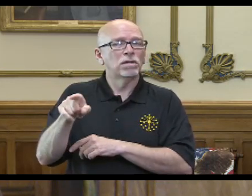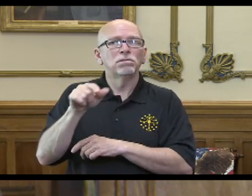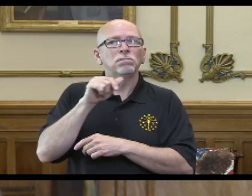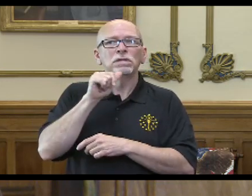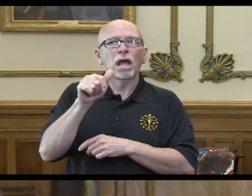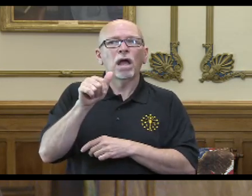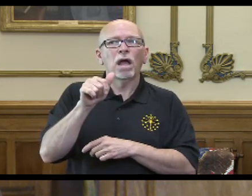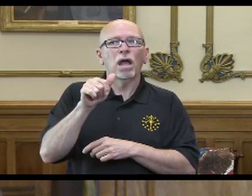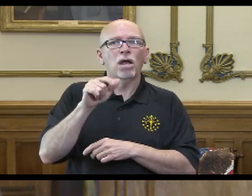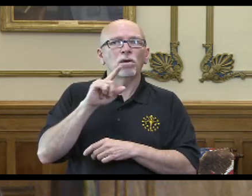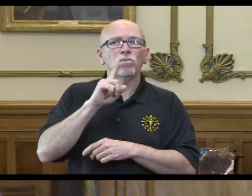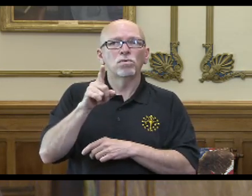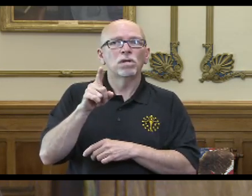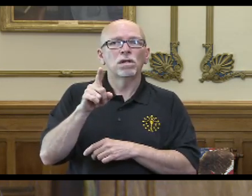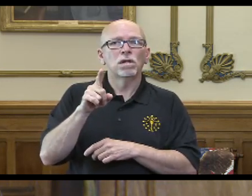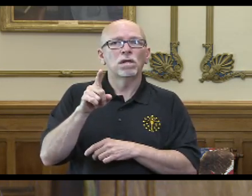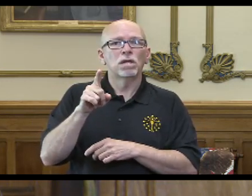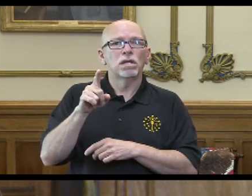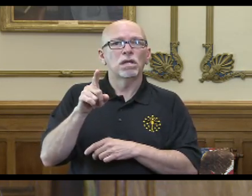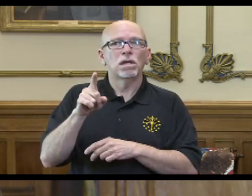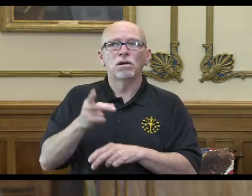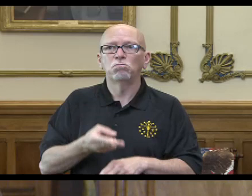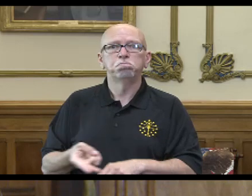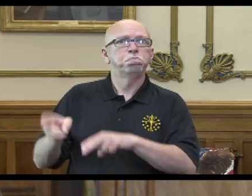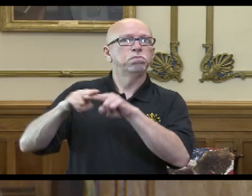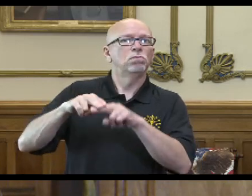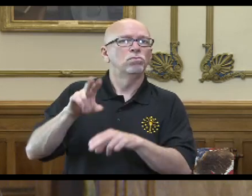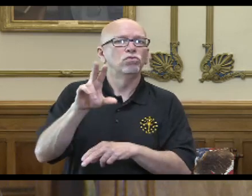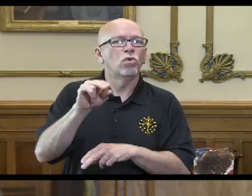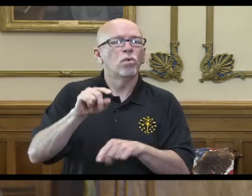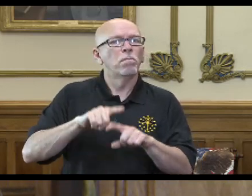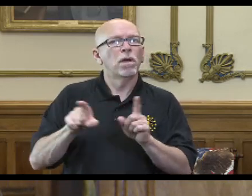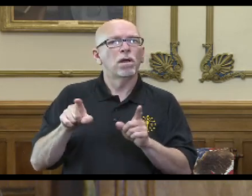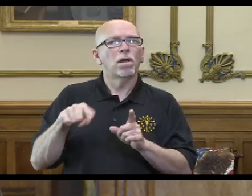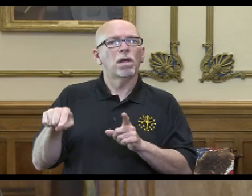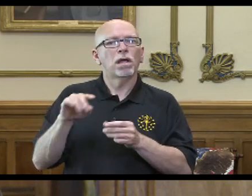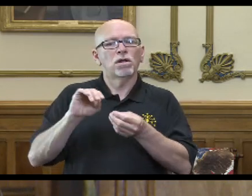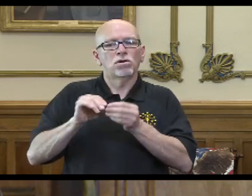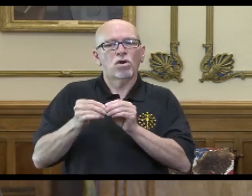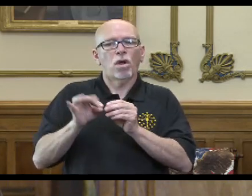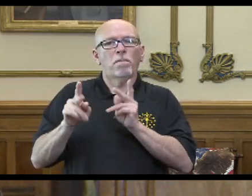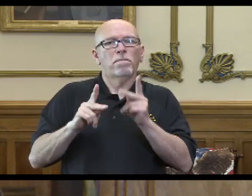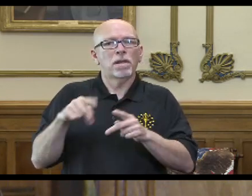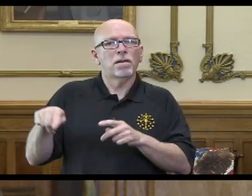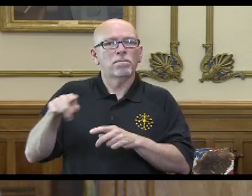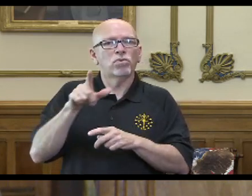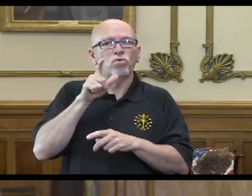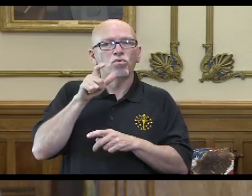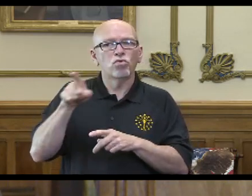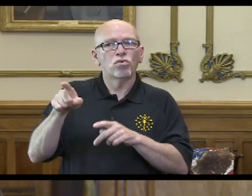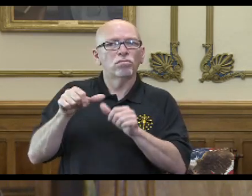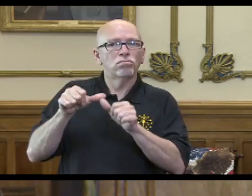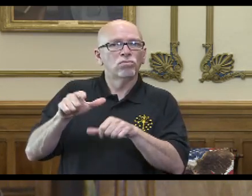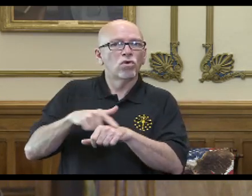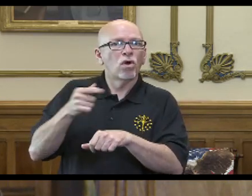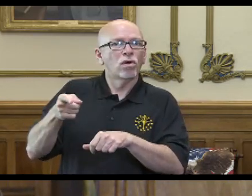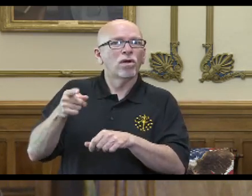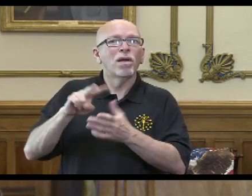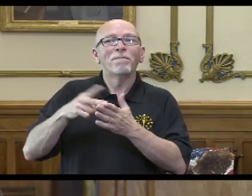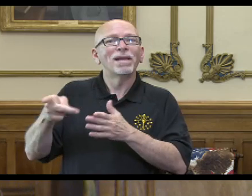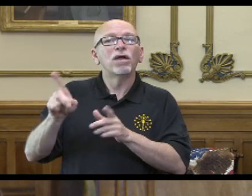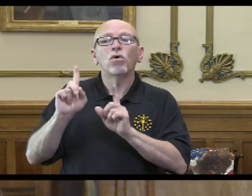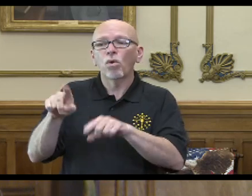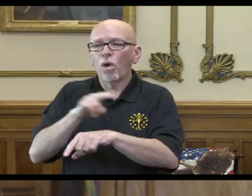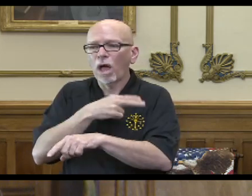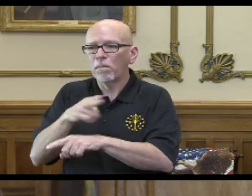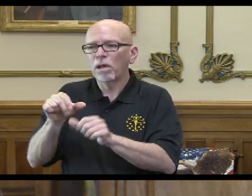really had a big increase, but the individuals that have been there a little bit longer, so it appears the length of stay